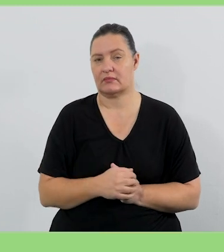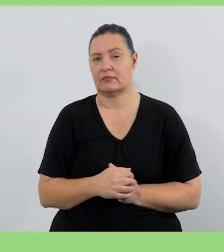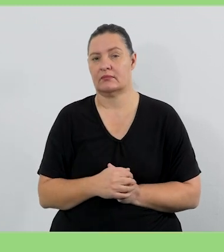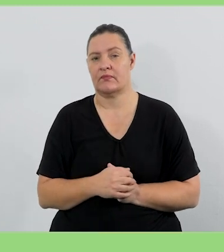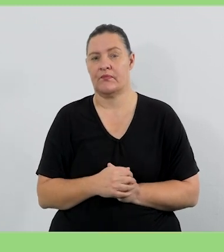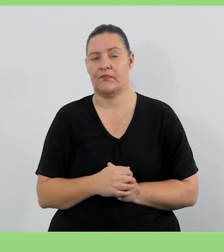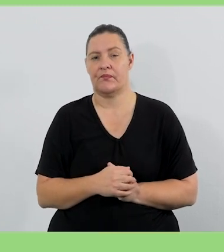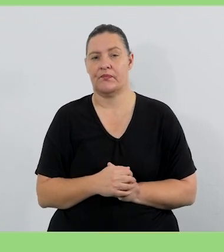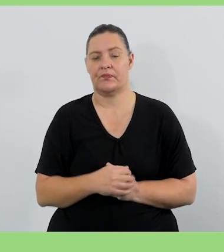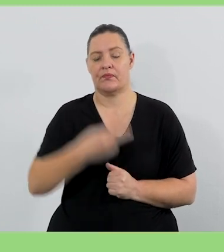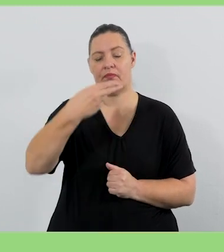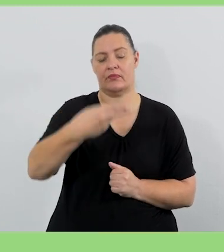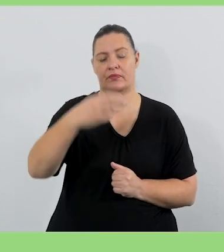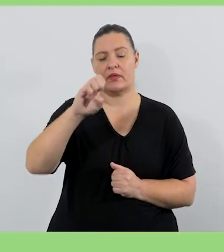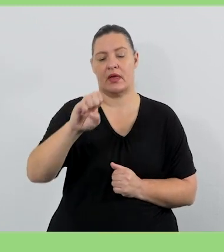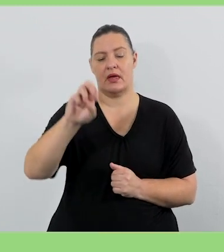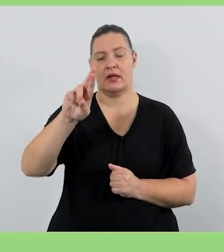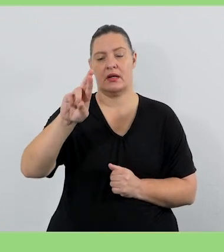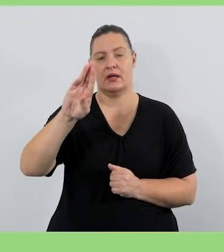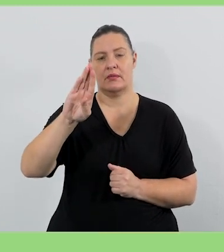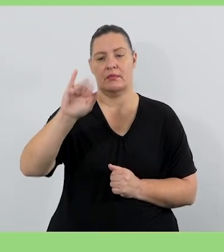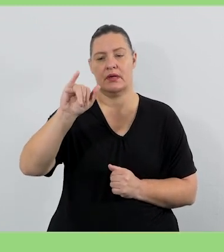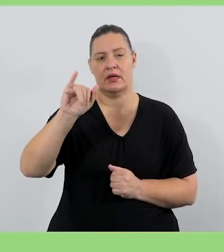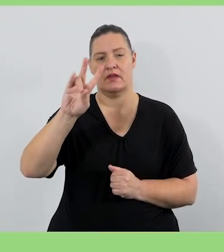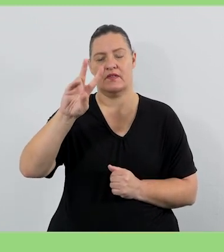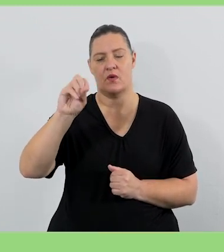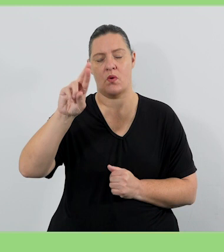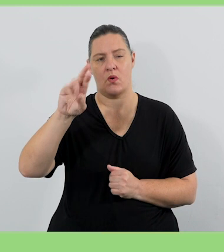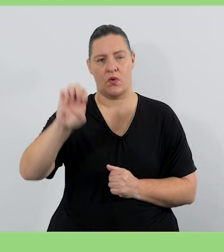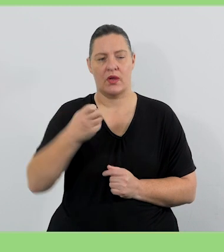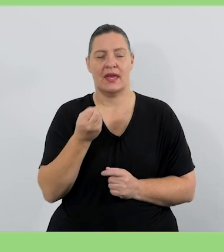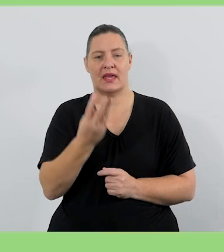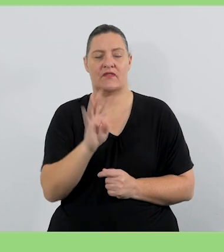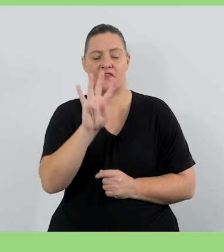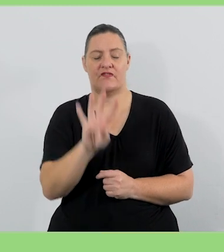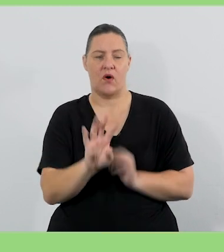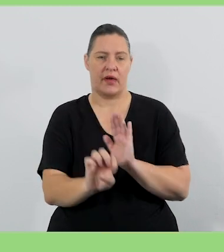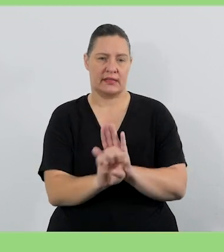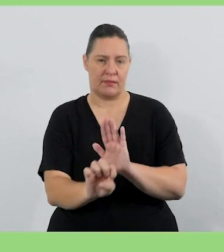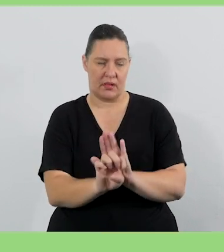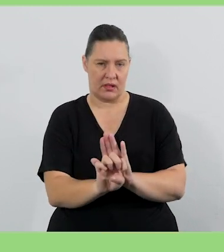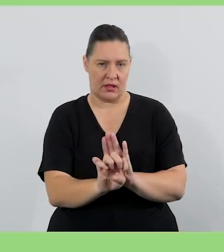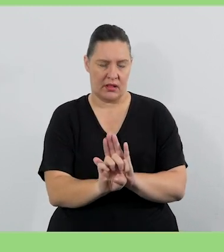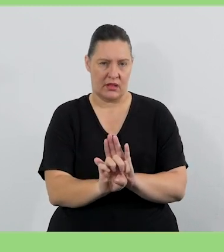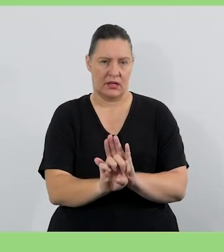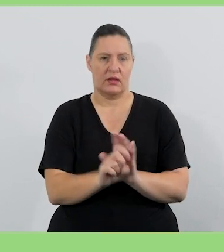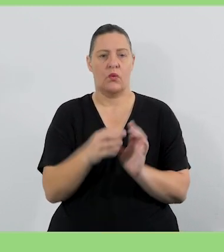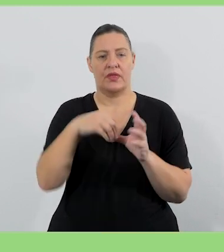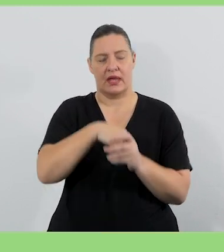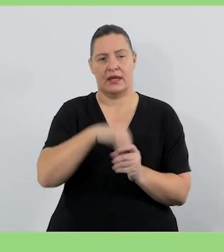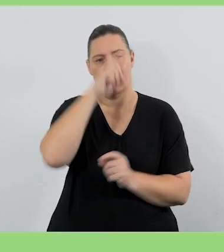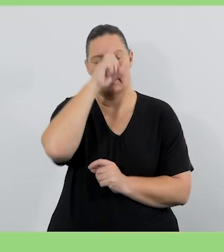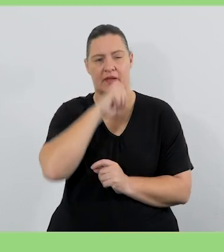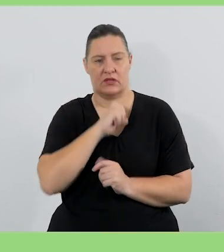says, what is a herbivore? Give 4 examples of herbivores in